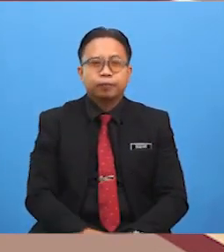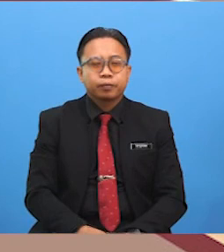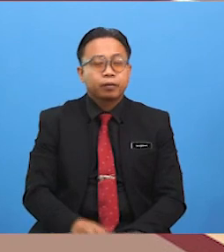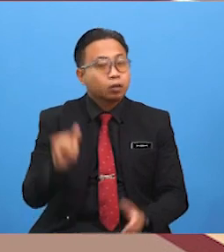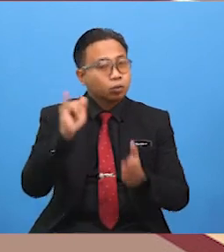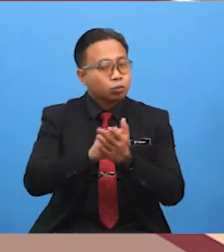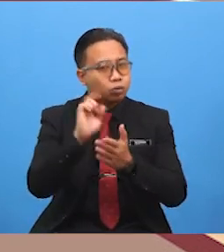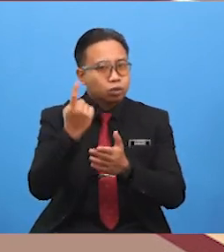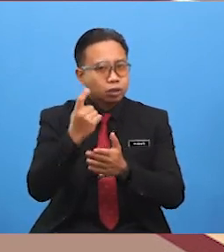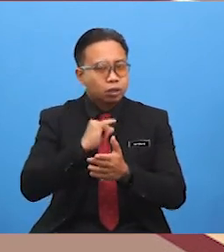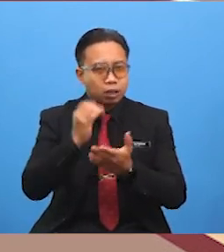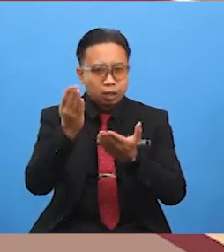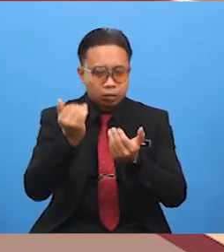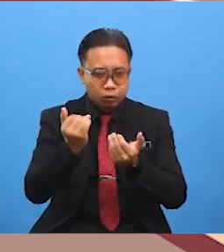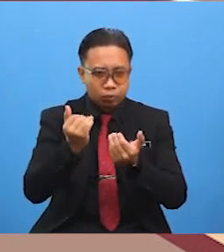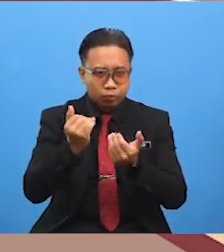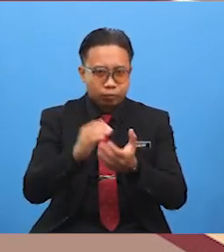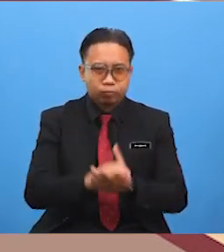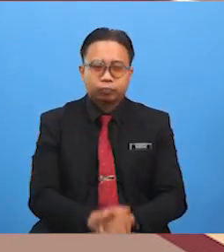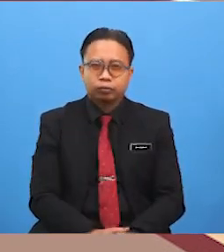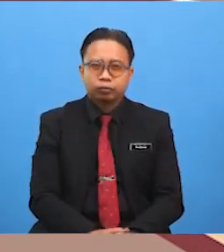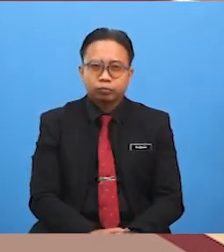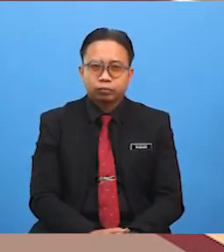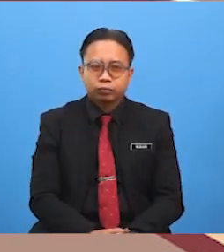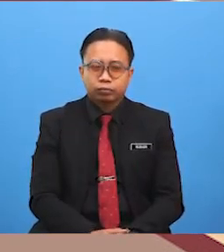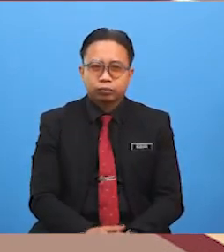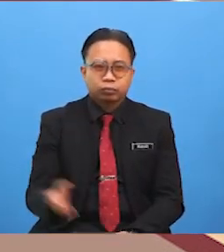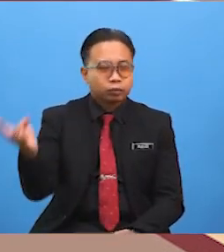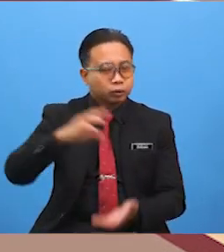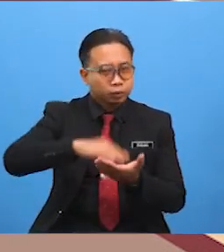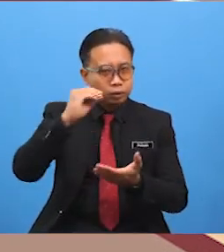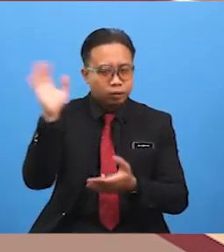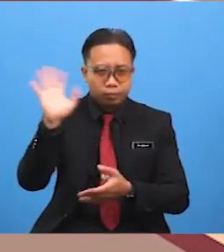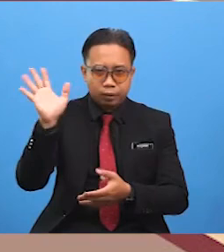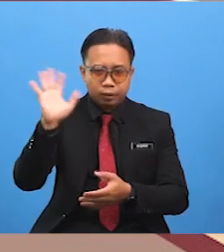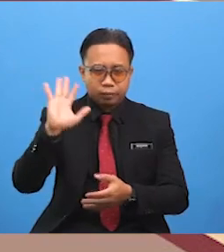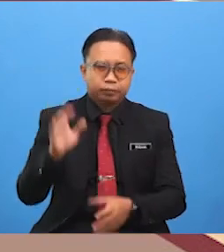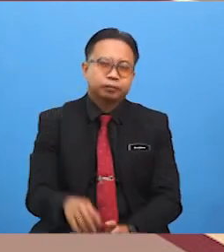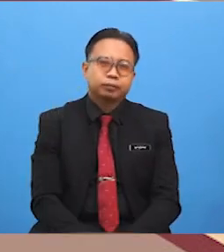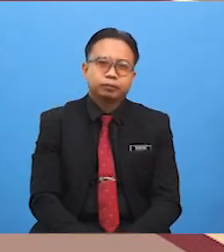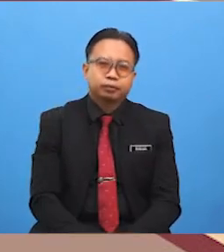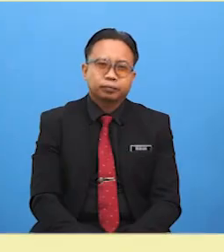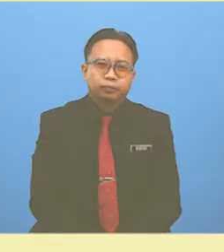that is all for today. I hope you guys had an amazing time during this lesson and have learned a lot. Bye!